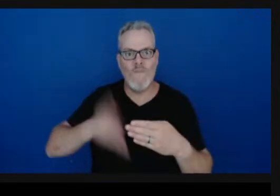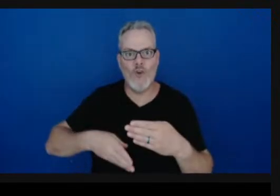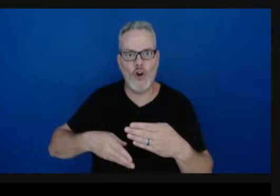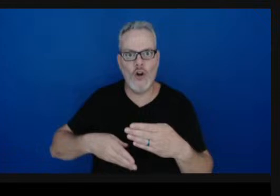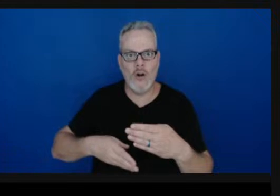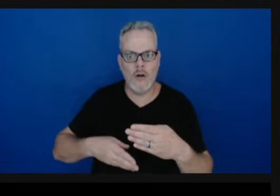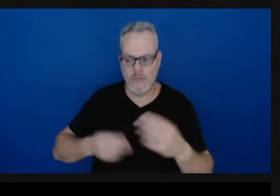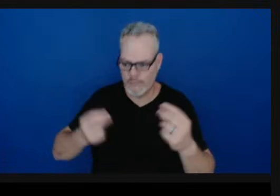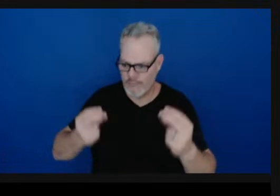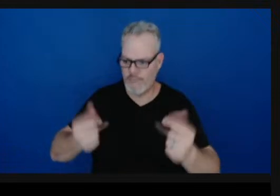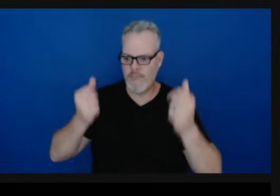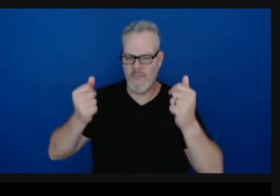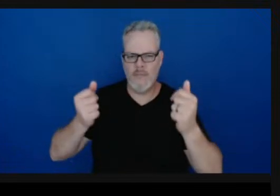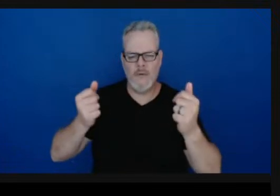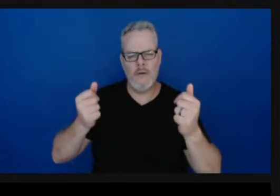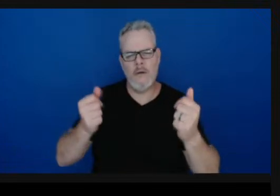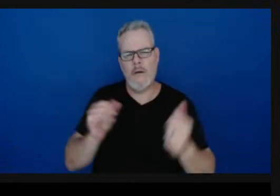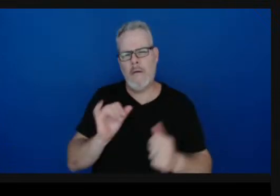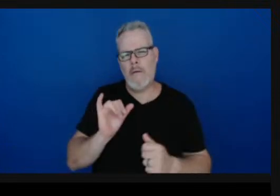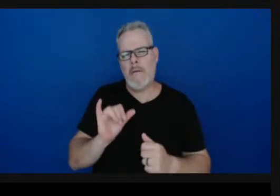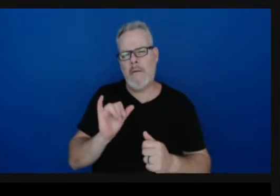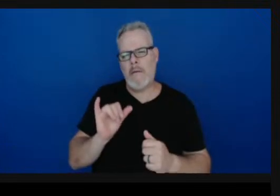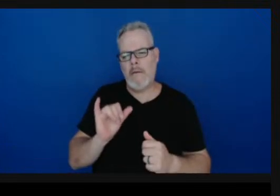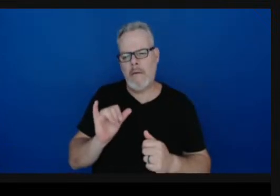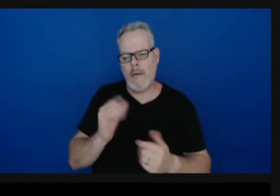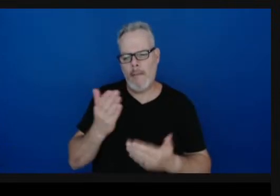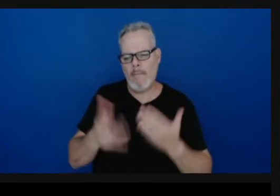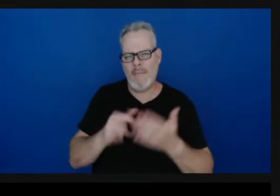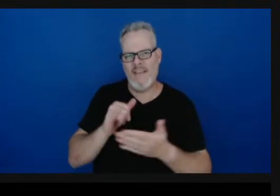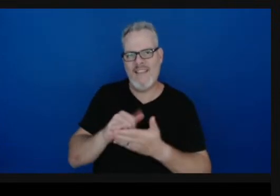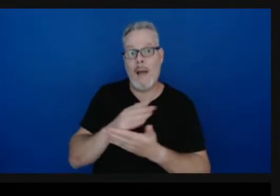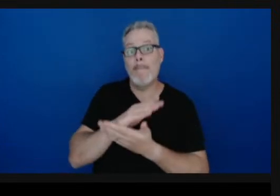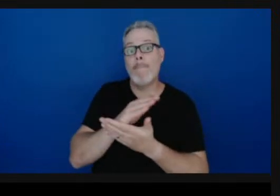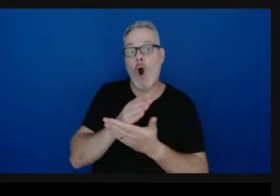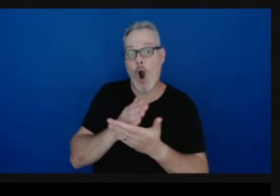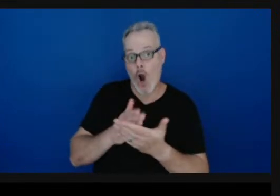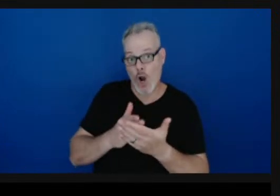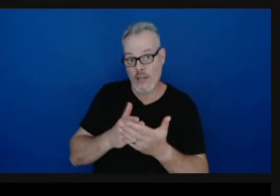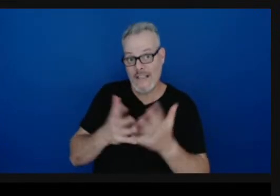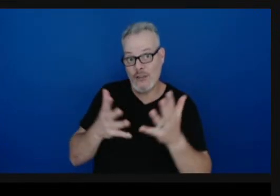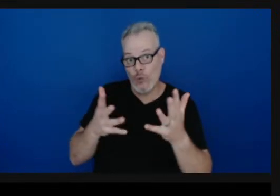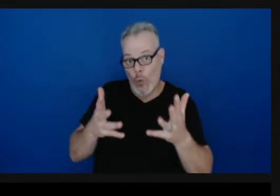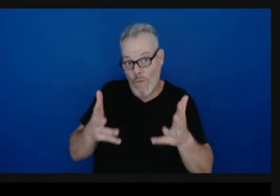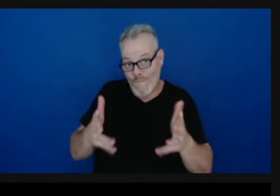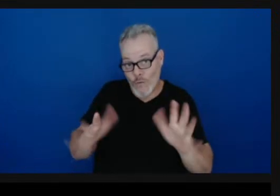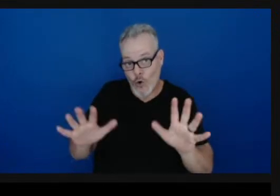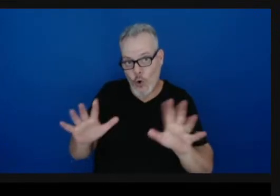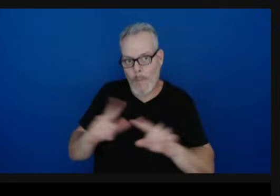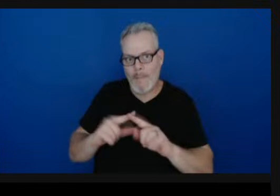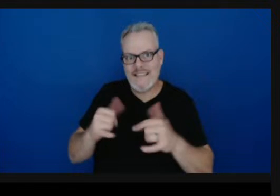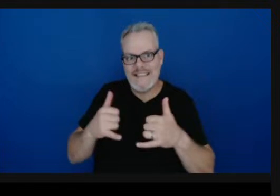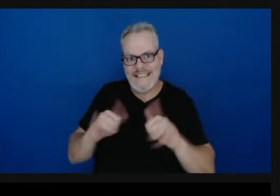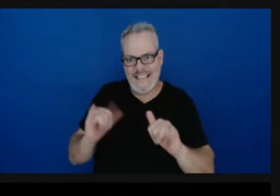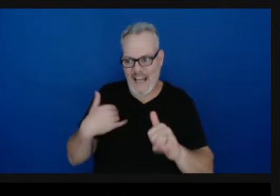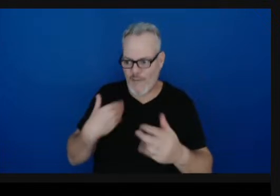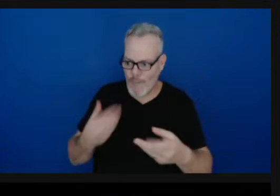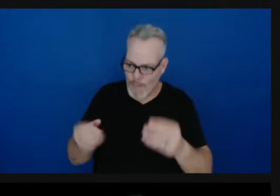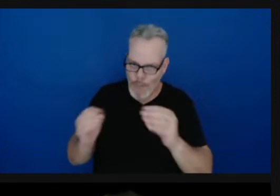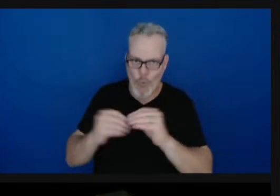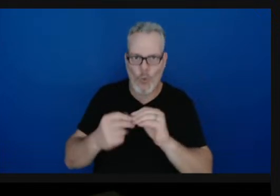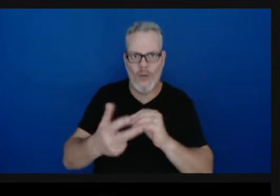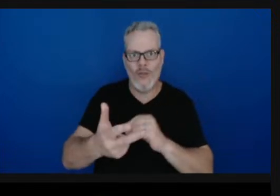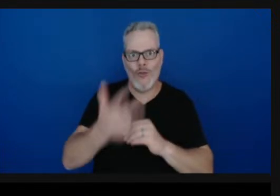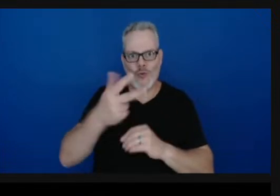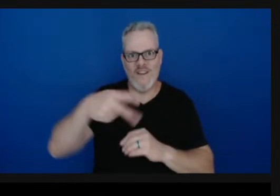thought, well, okay, maybe this phase is over, but we'll see, right? And so it turned out there were 3 more phases to come.